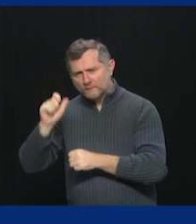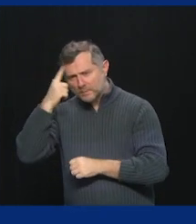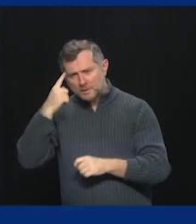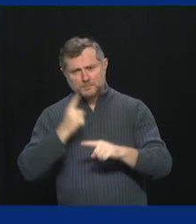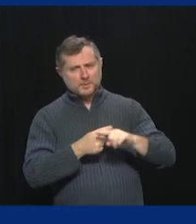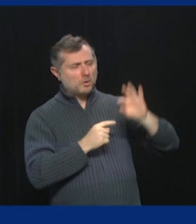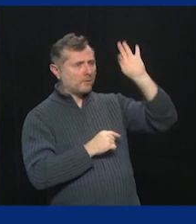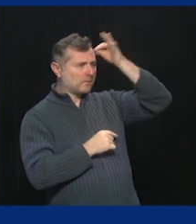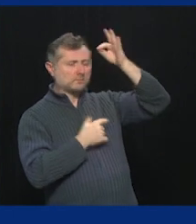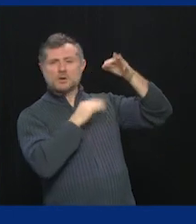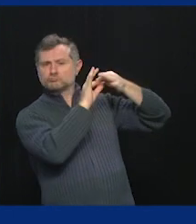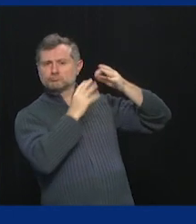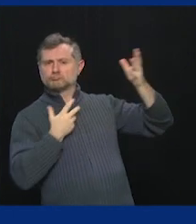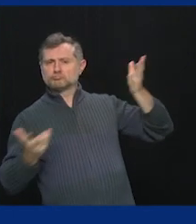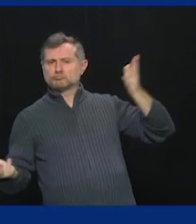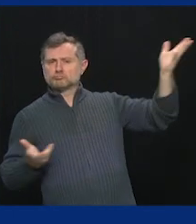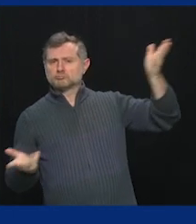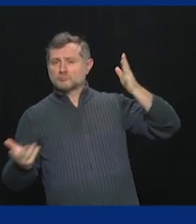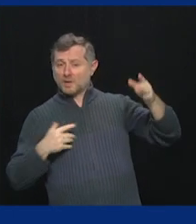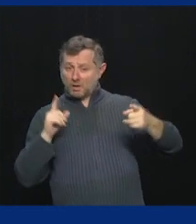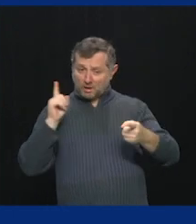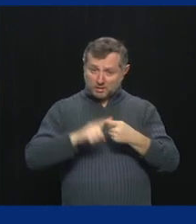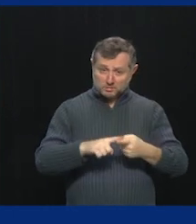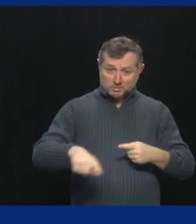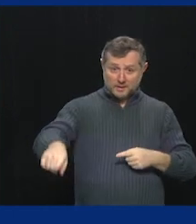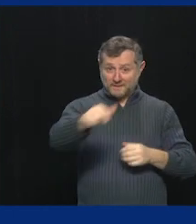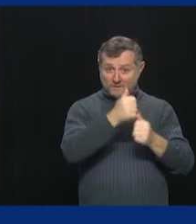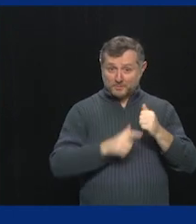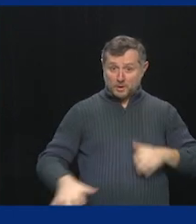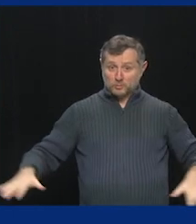continue the recovery effort until everyone is